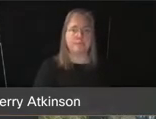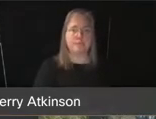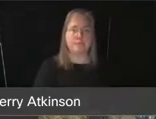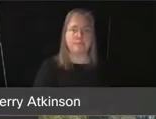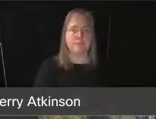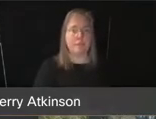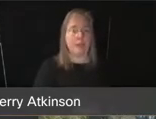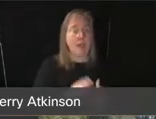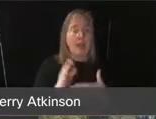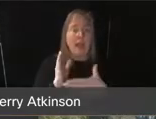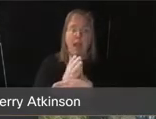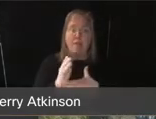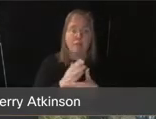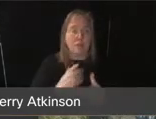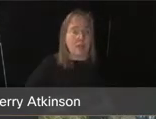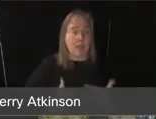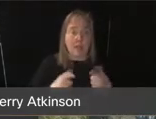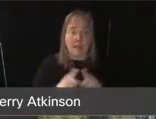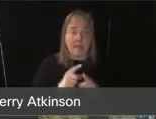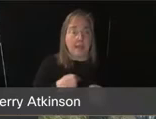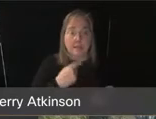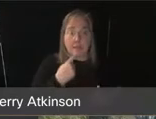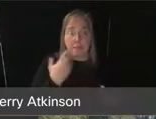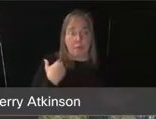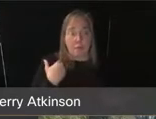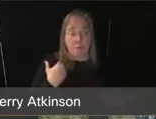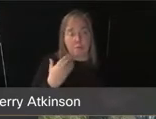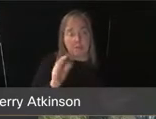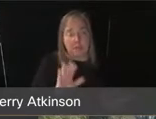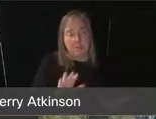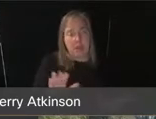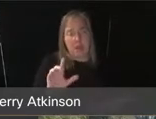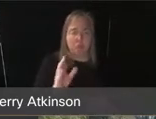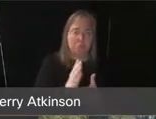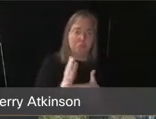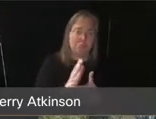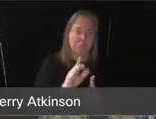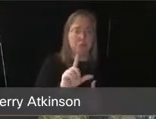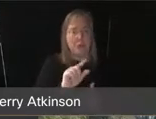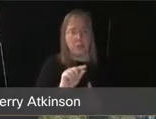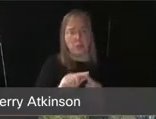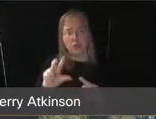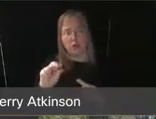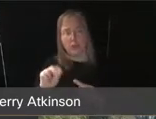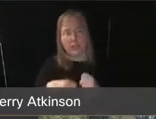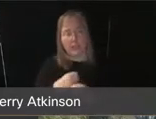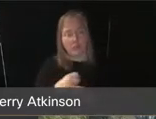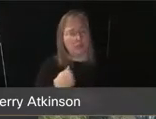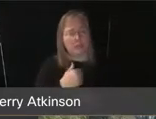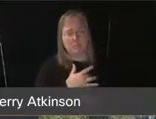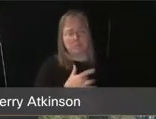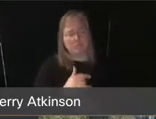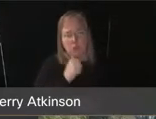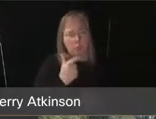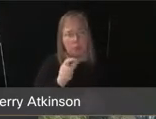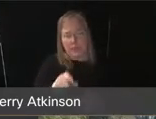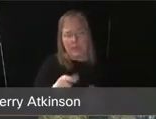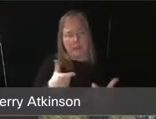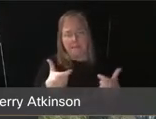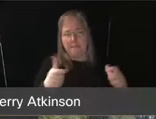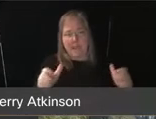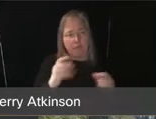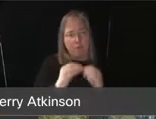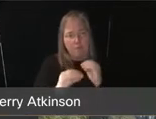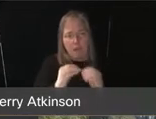So average life, as I mentioned, is about 20 to 30 years. So we typically do not need any major repairs prior